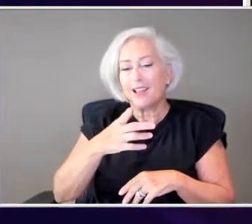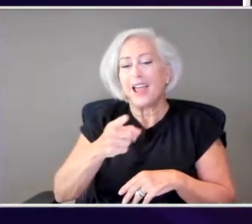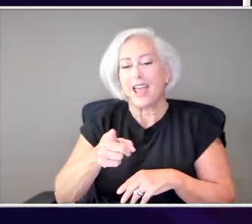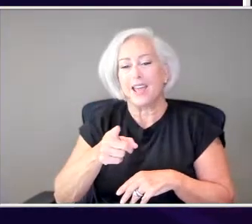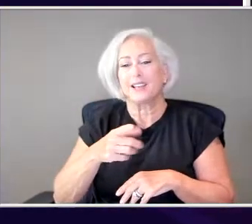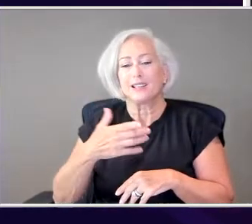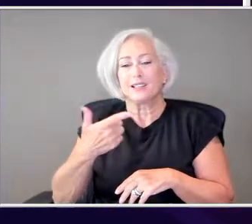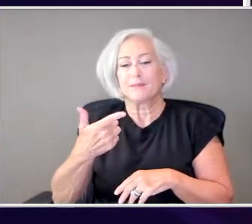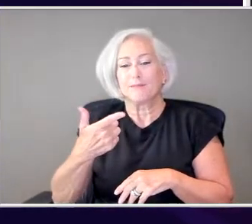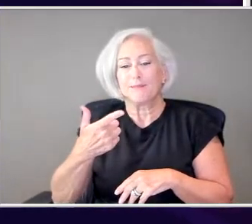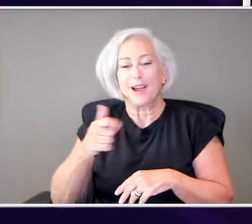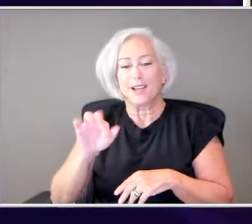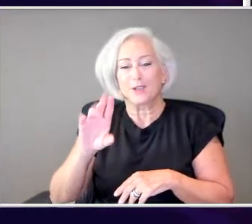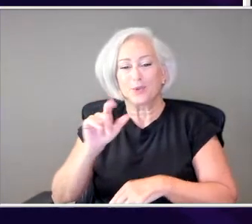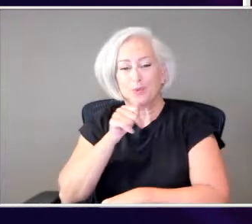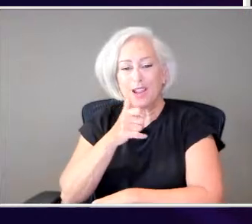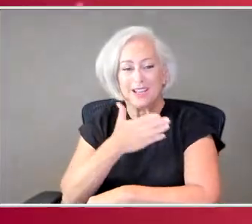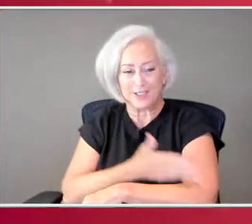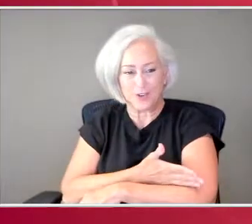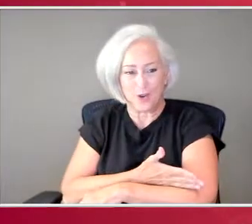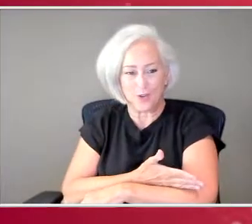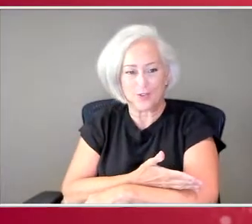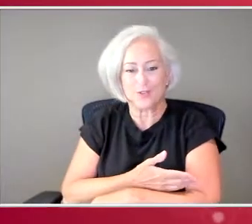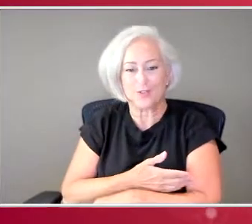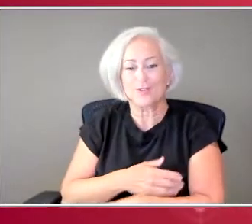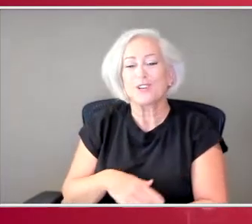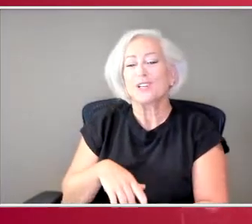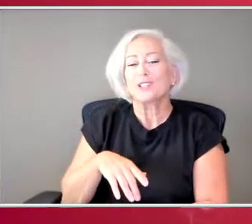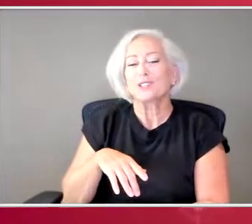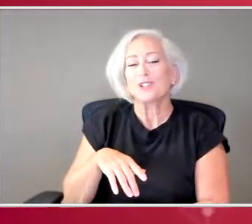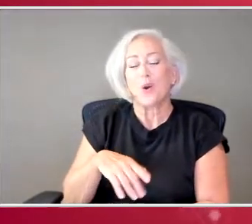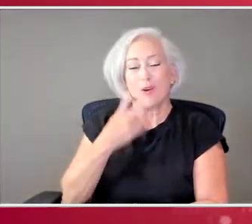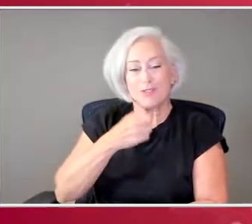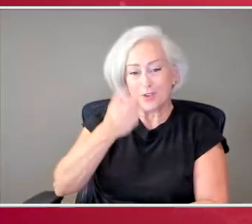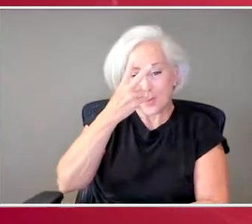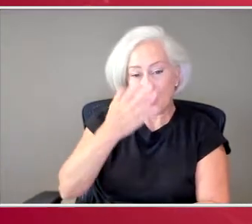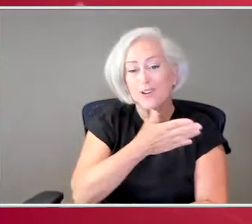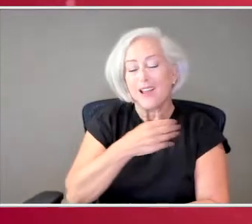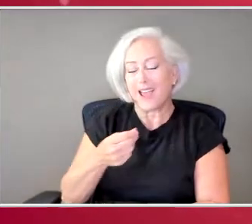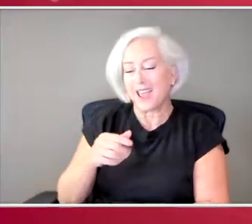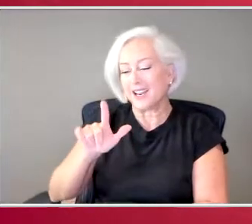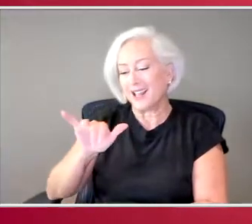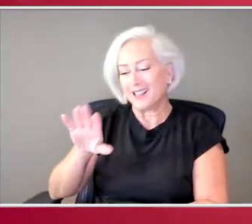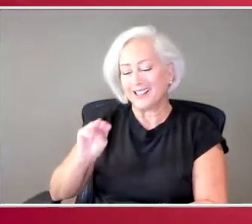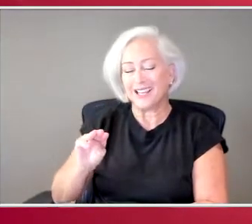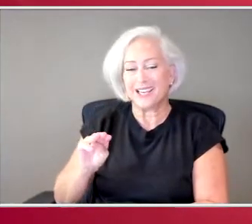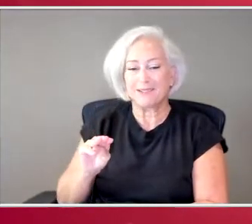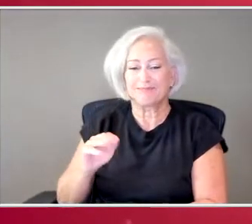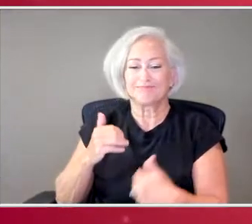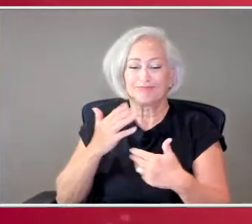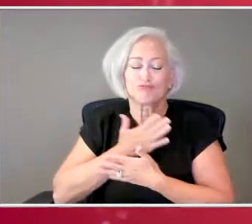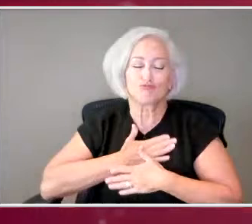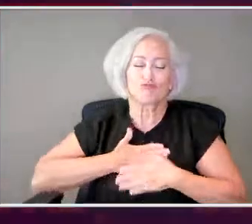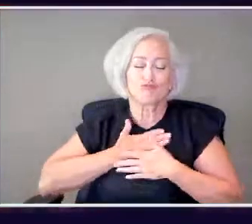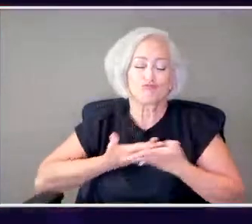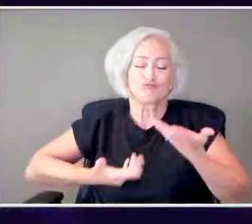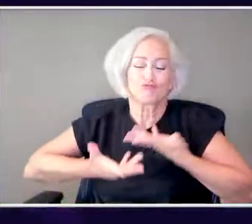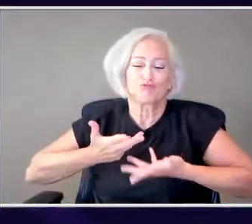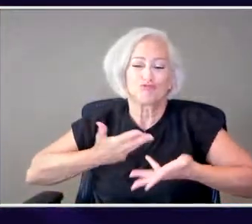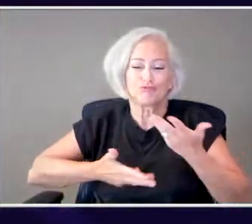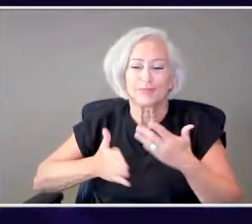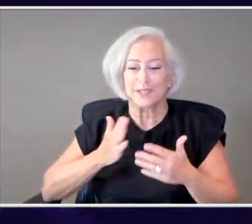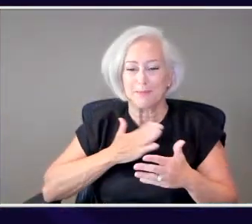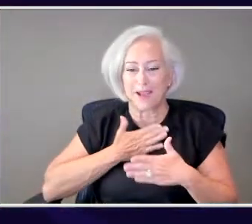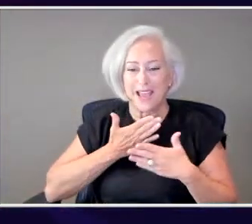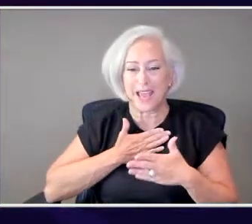Liam were having a very special moment. That's so sweet. That's your happy place. Now, that is my happy place.